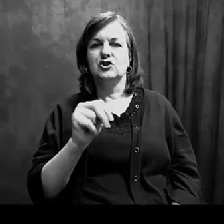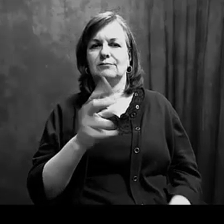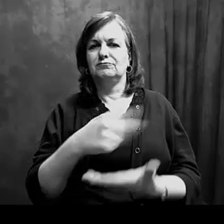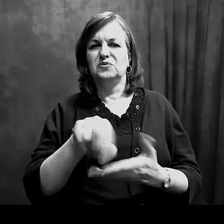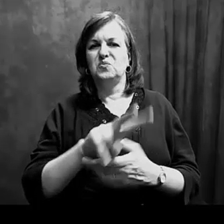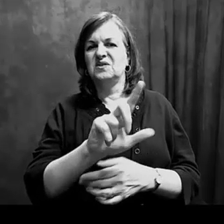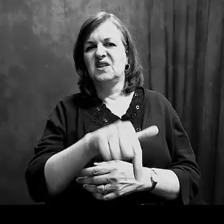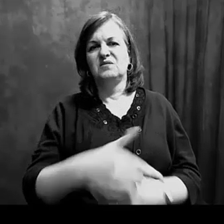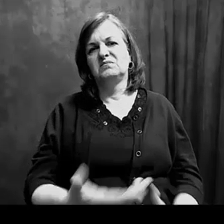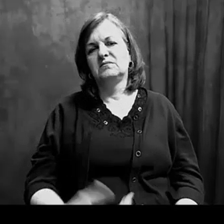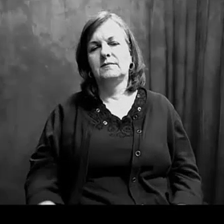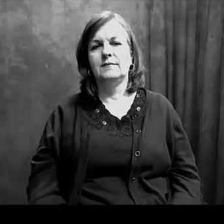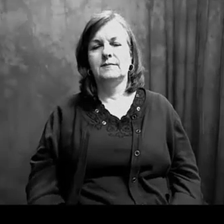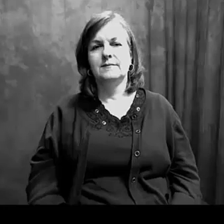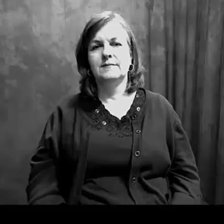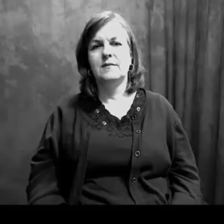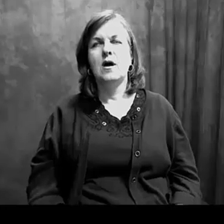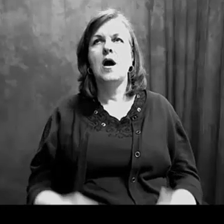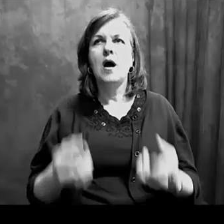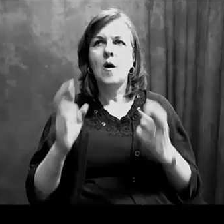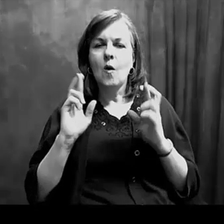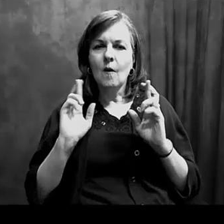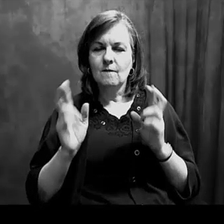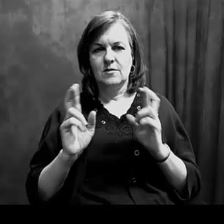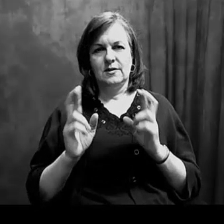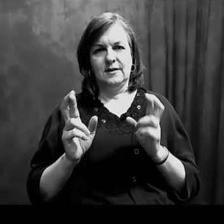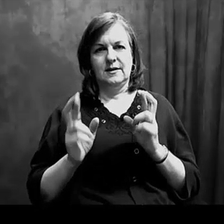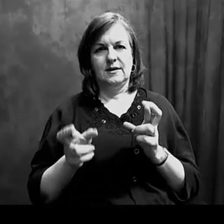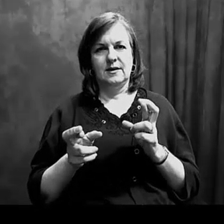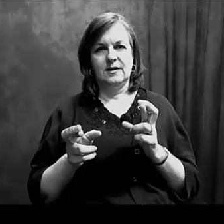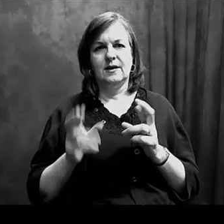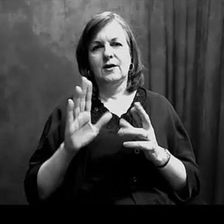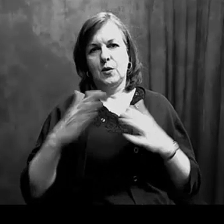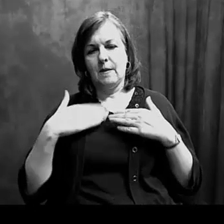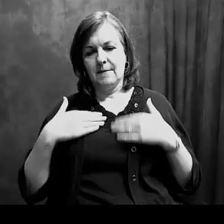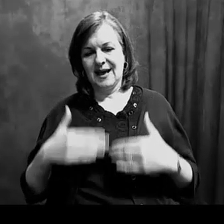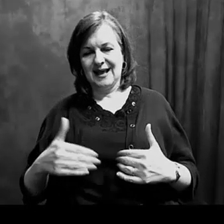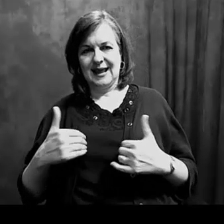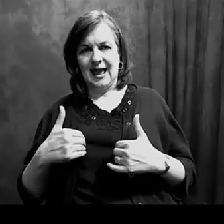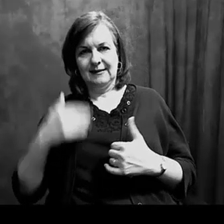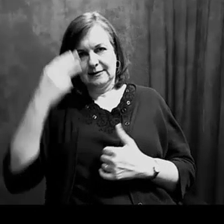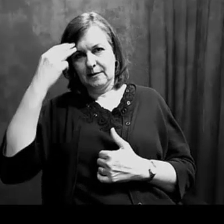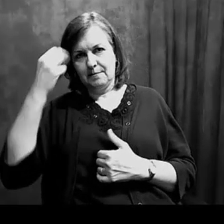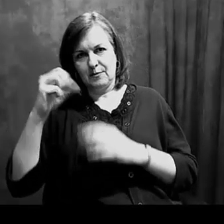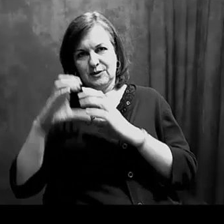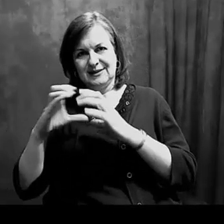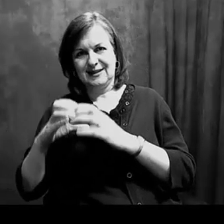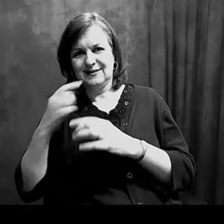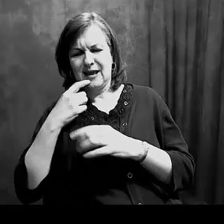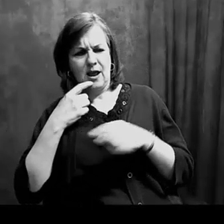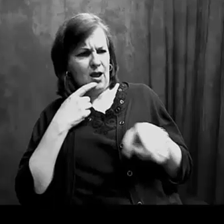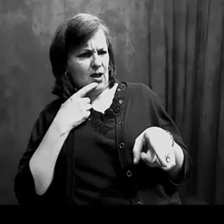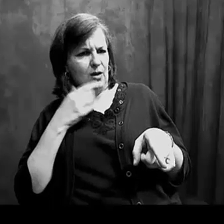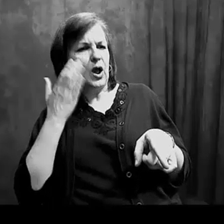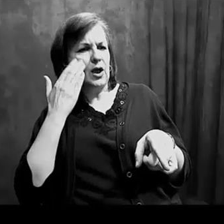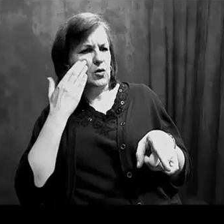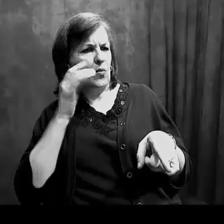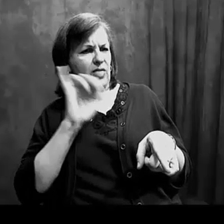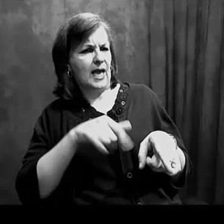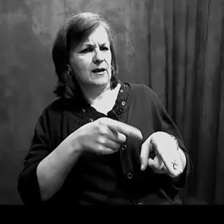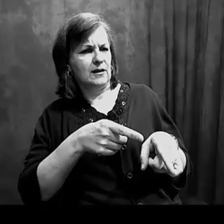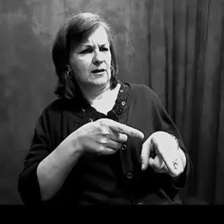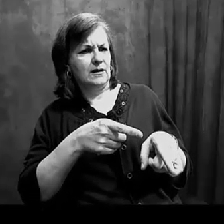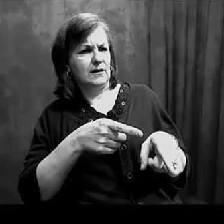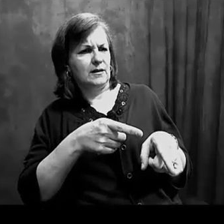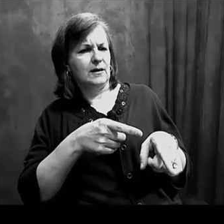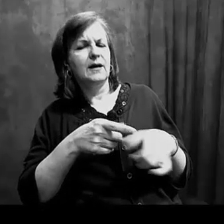2 weeks later. Well, the hope is that you're going to have those memory cells that are going to come back out and say, hey, we know what